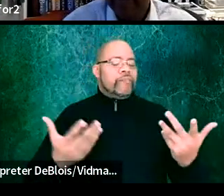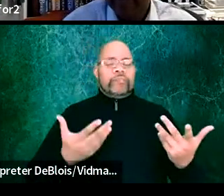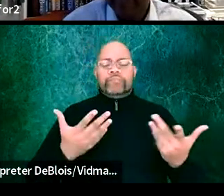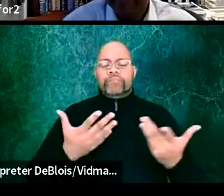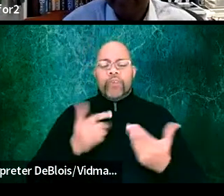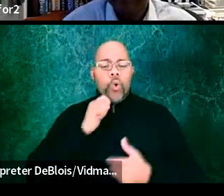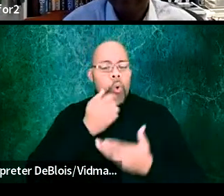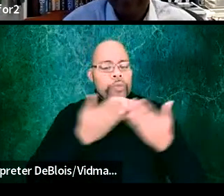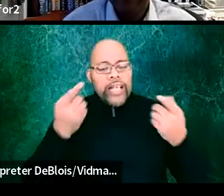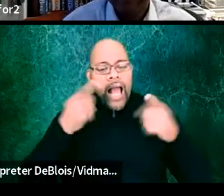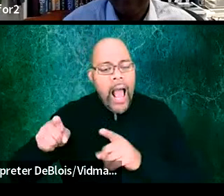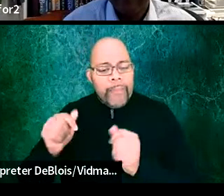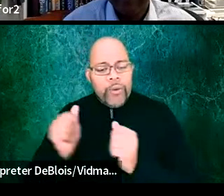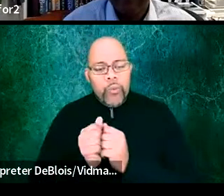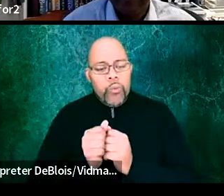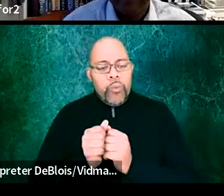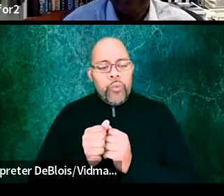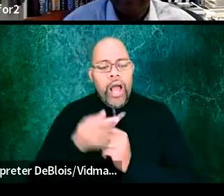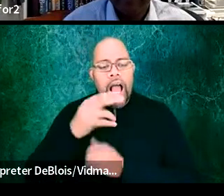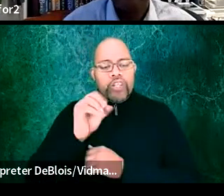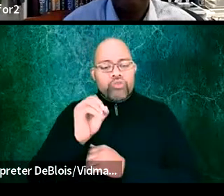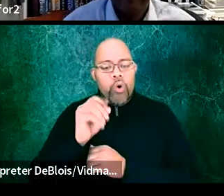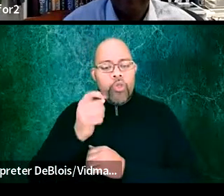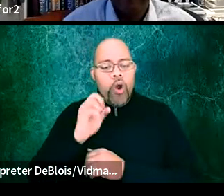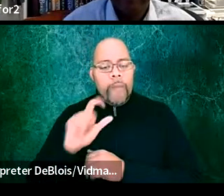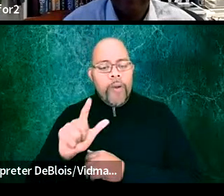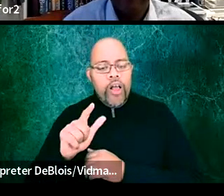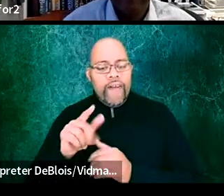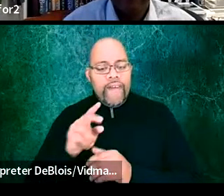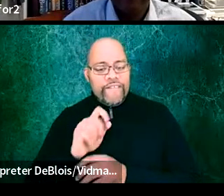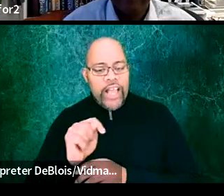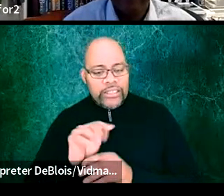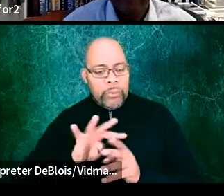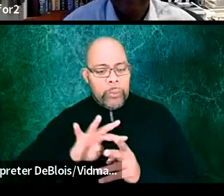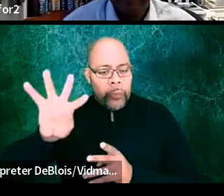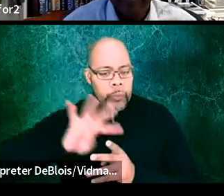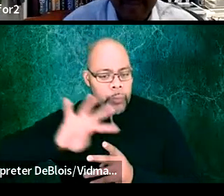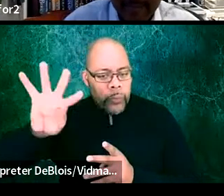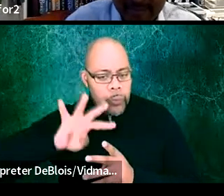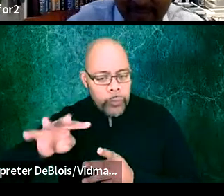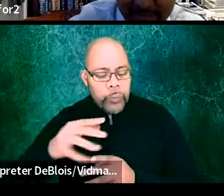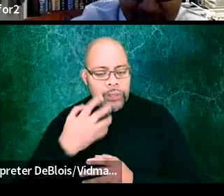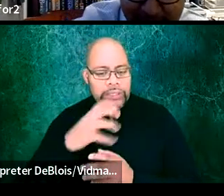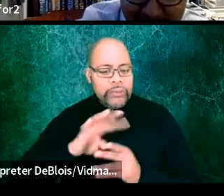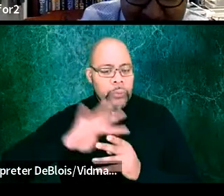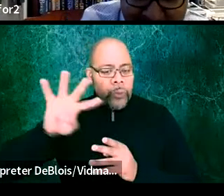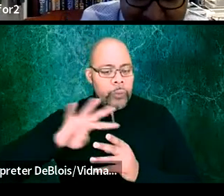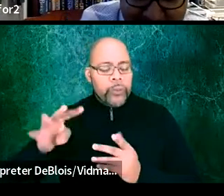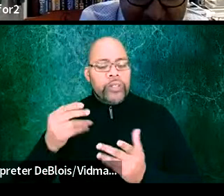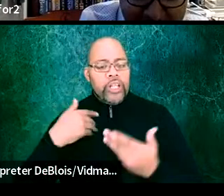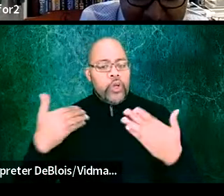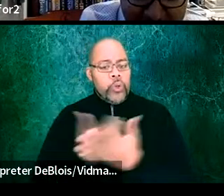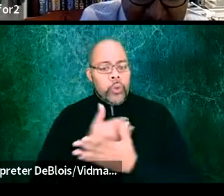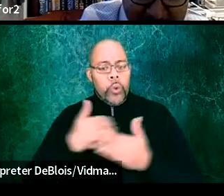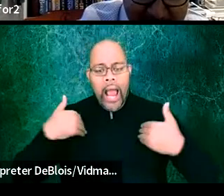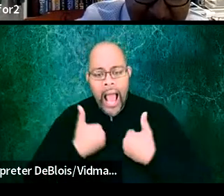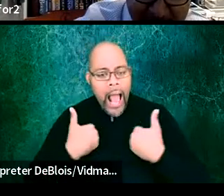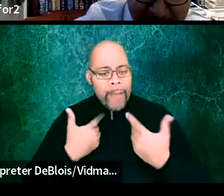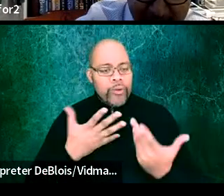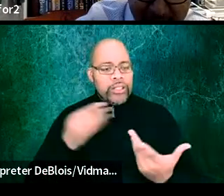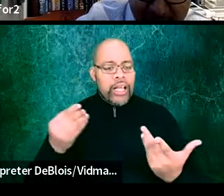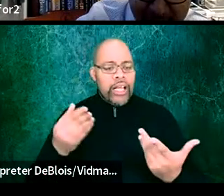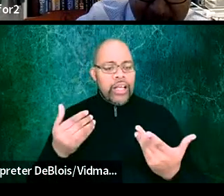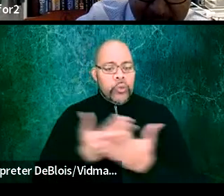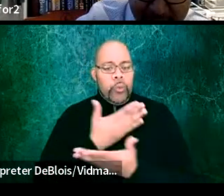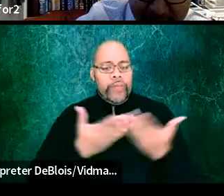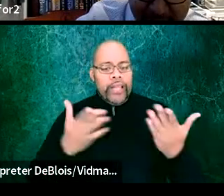stuff happening with like hydrothermal vents and stuff like that. There's so much new species and like new things